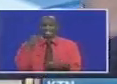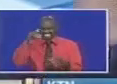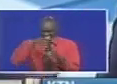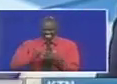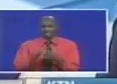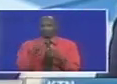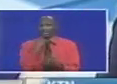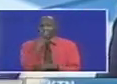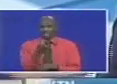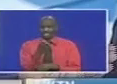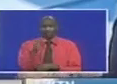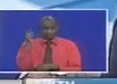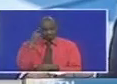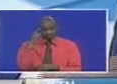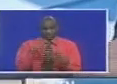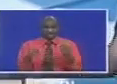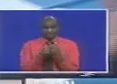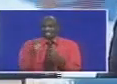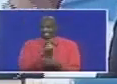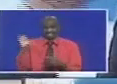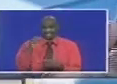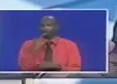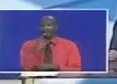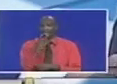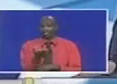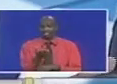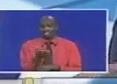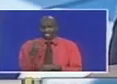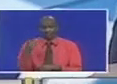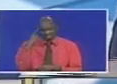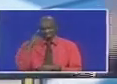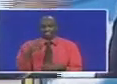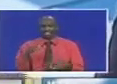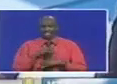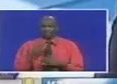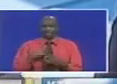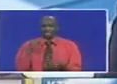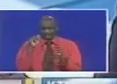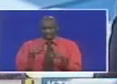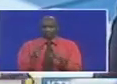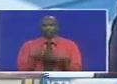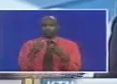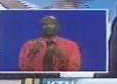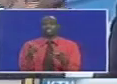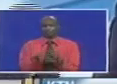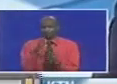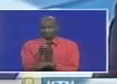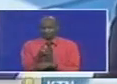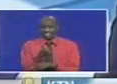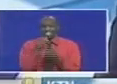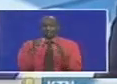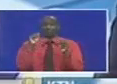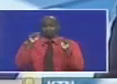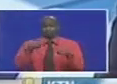the example which was done in eastern Turkana. It's now having enough to a point that it can be able to give out. If we